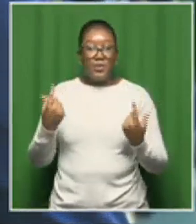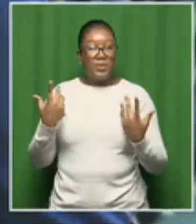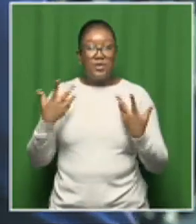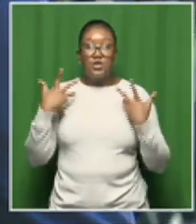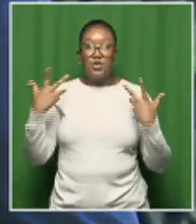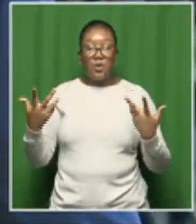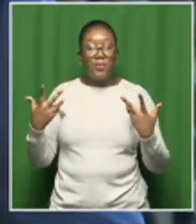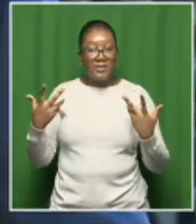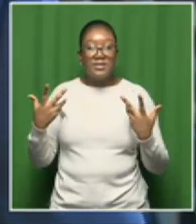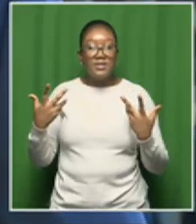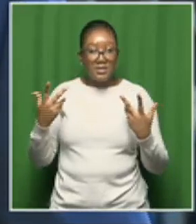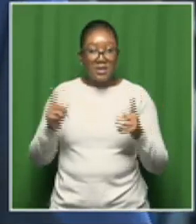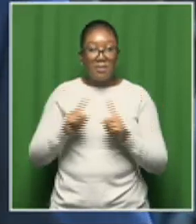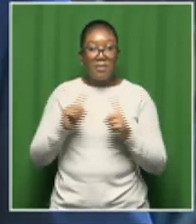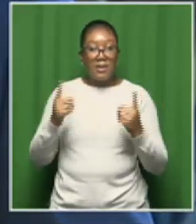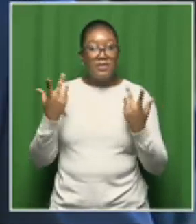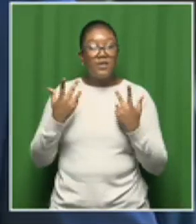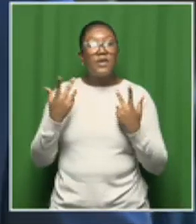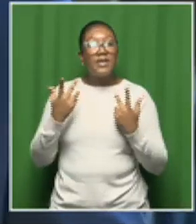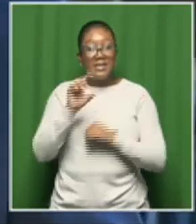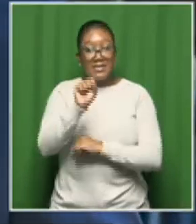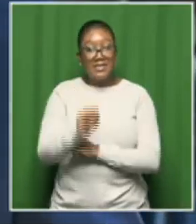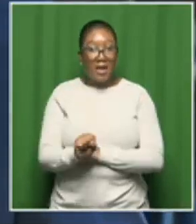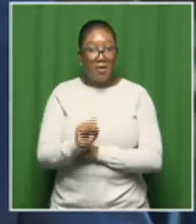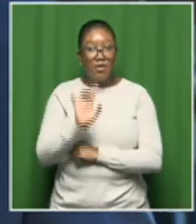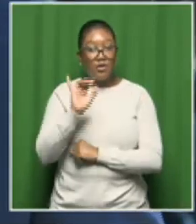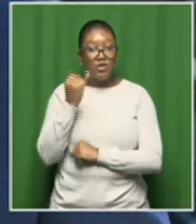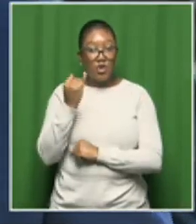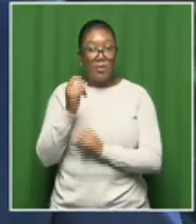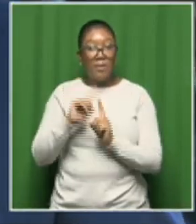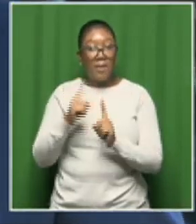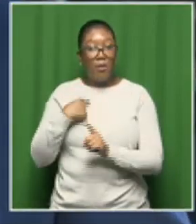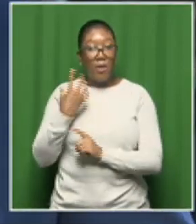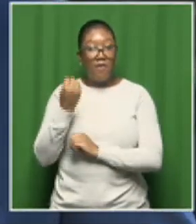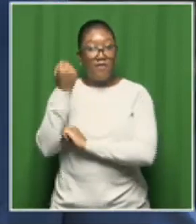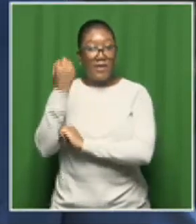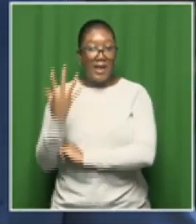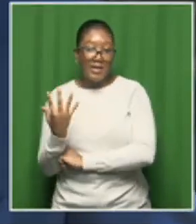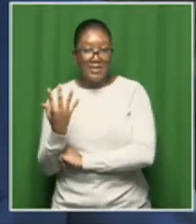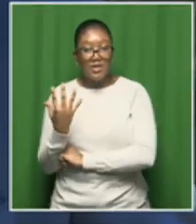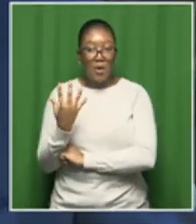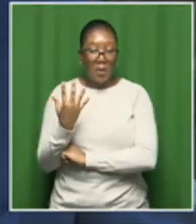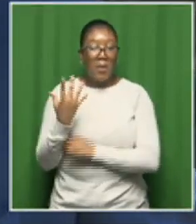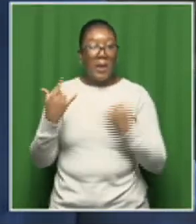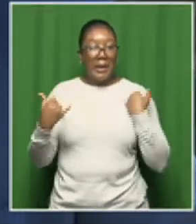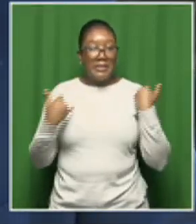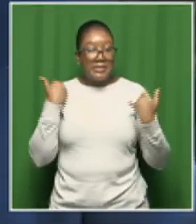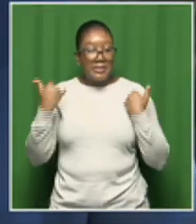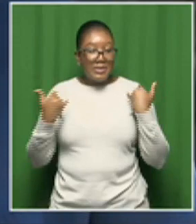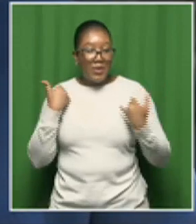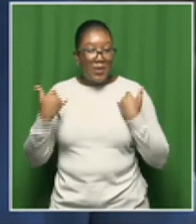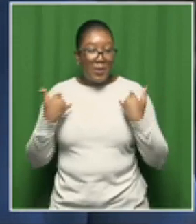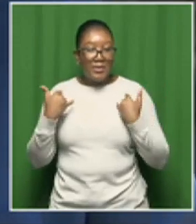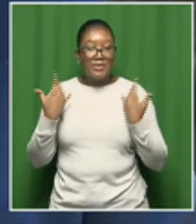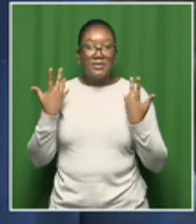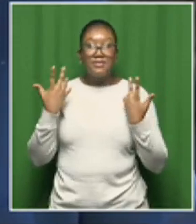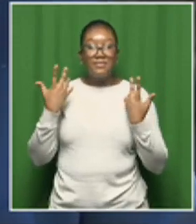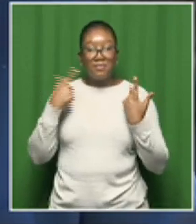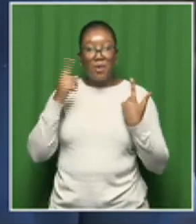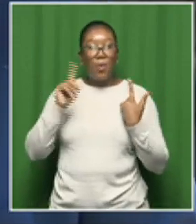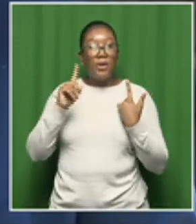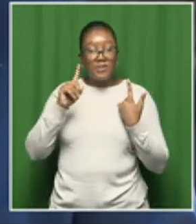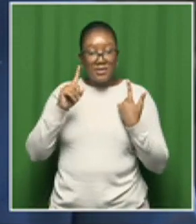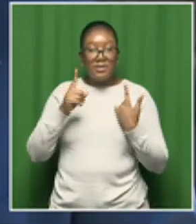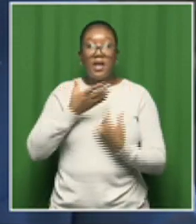Joburg, not just at the theme park as well. We've got the casino literally across the road, where is entertainment non-stop. We've got our Christmas lights, which